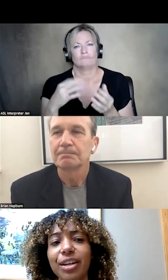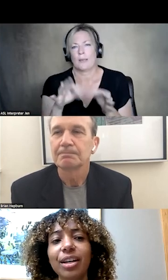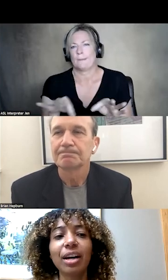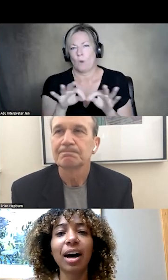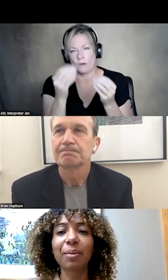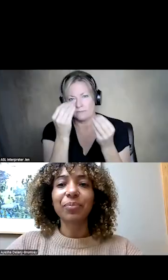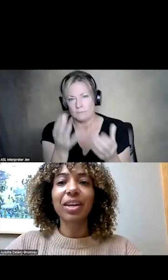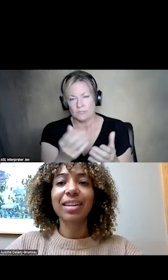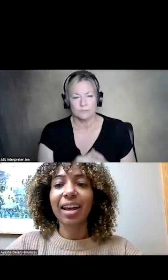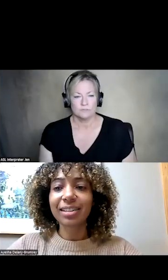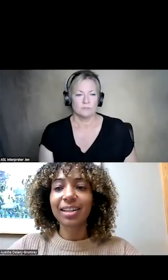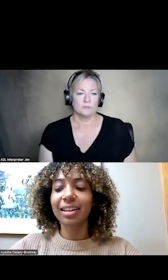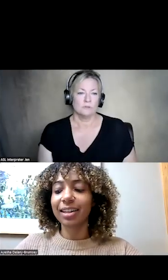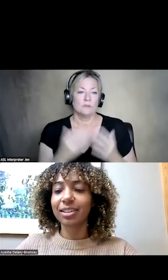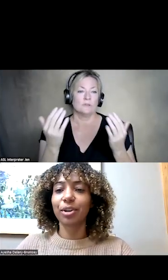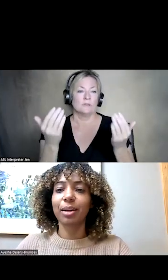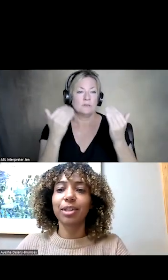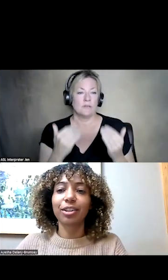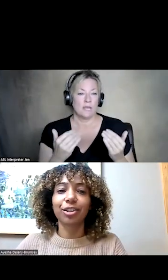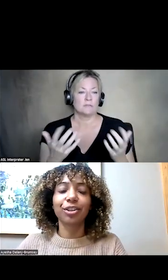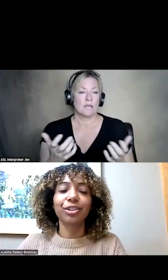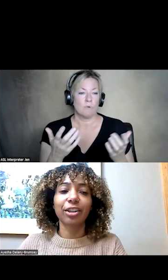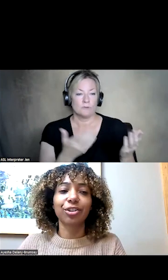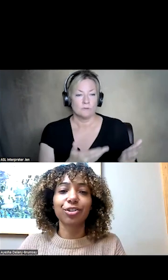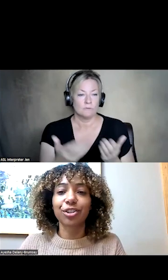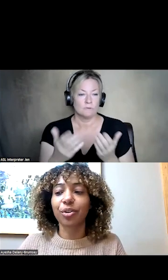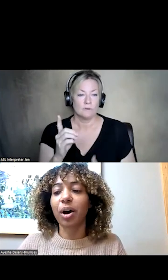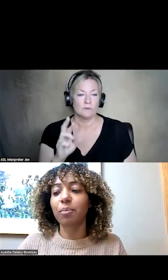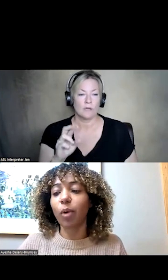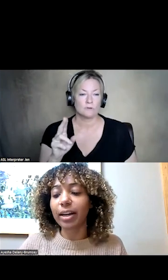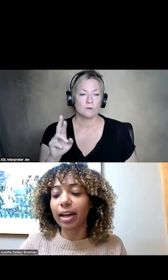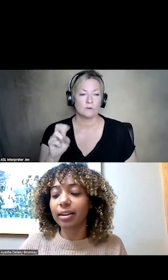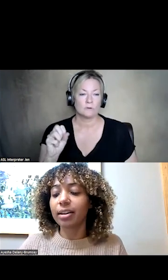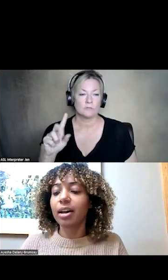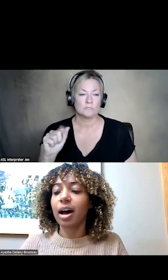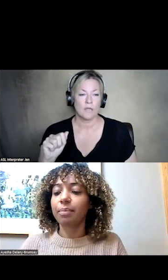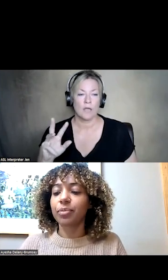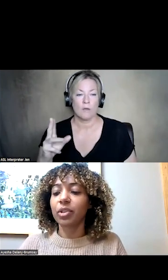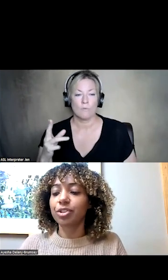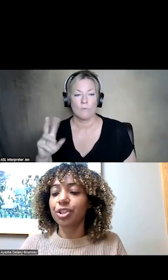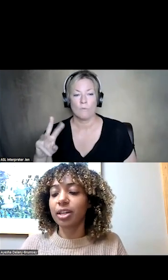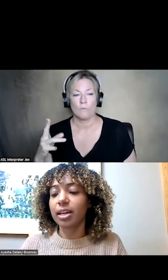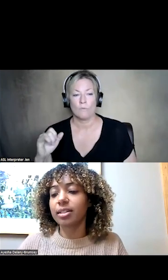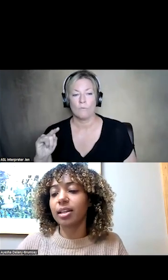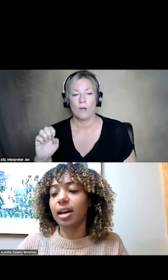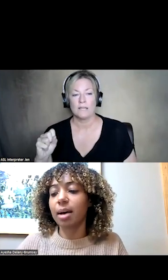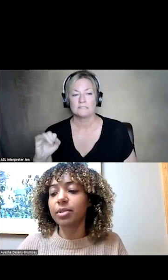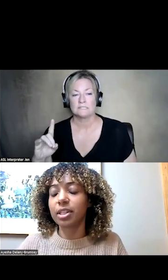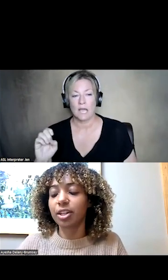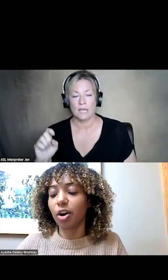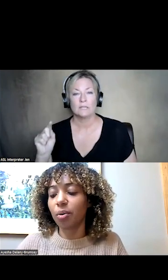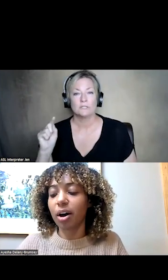materials. Next, I'd like to bring up Dr. Ursula Whitehead. She is